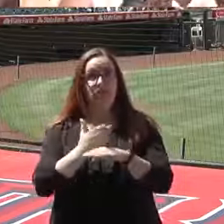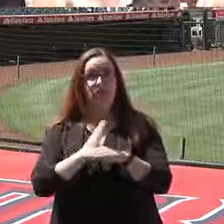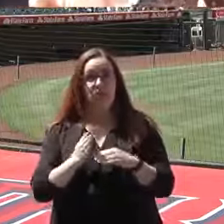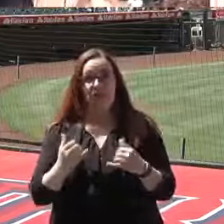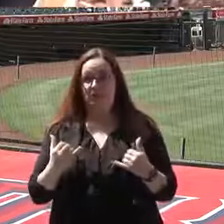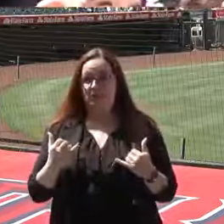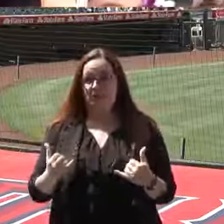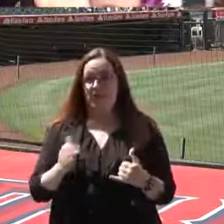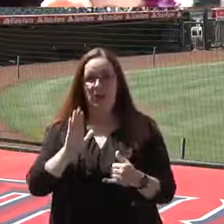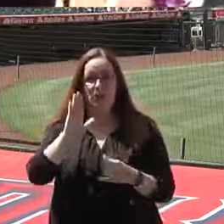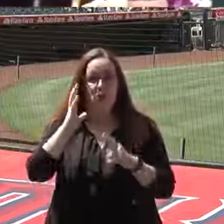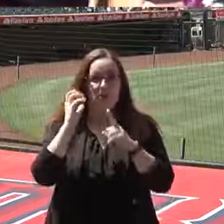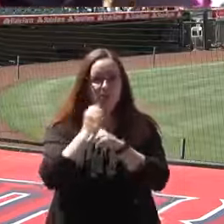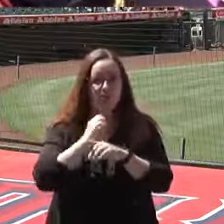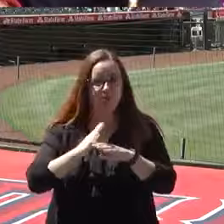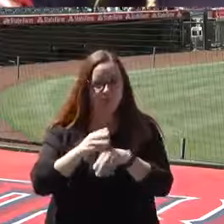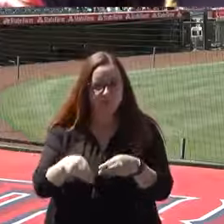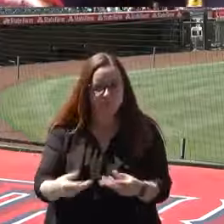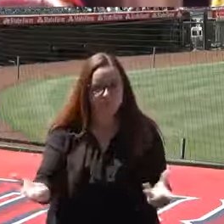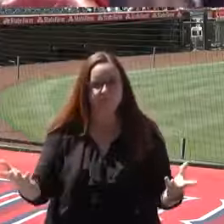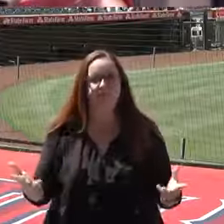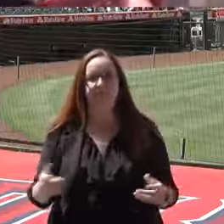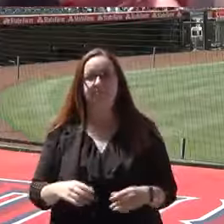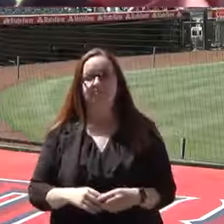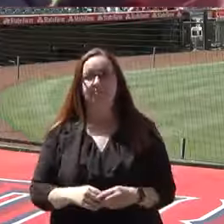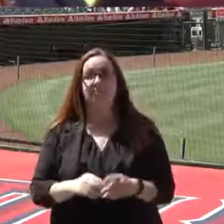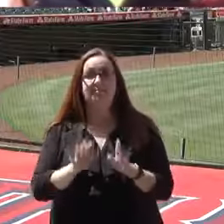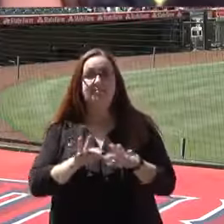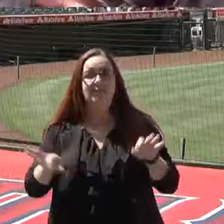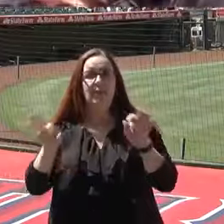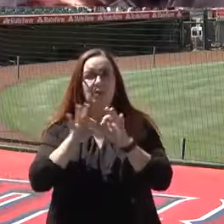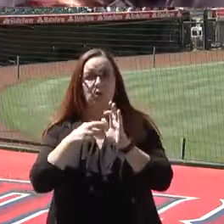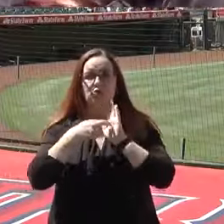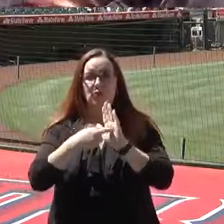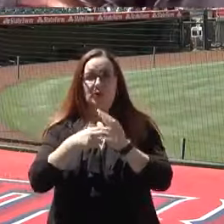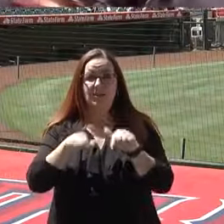your achievement. Representation matters.